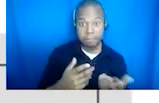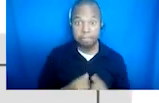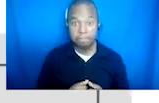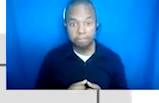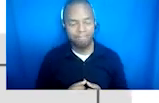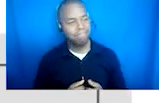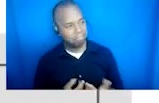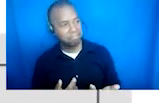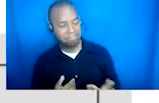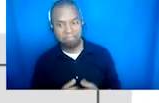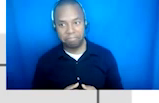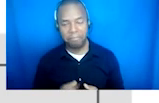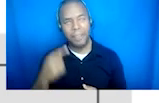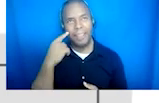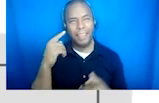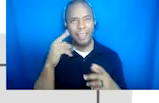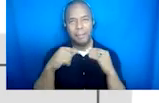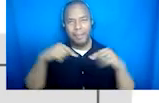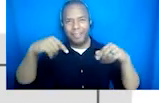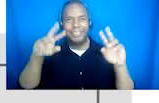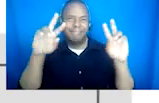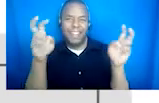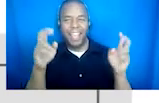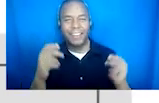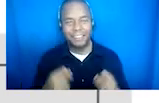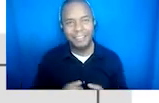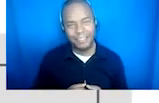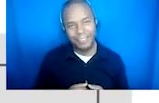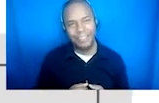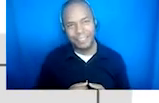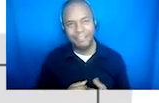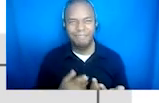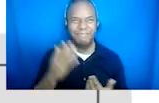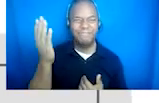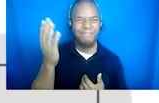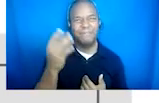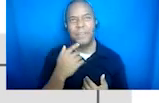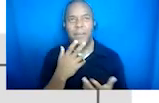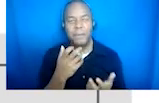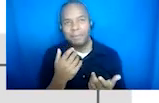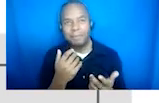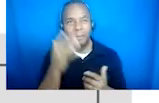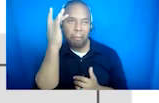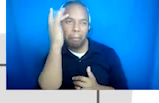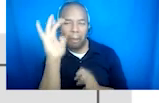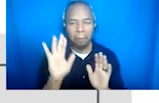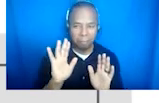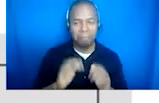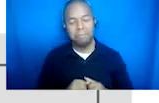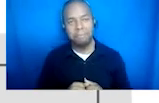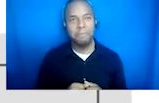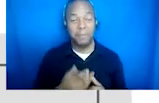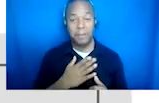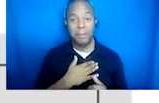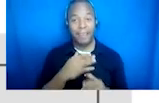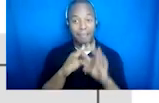about the title of this presentation and, you know, trying to be a little witty about it, my family and I,